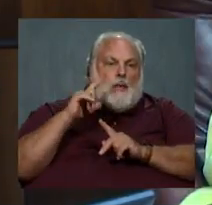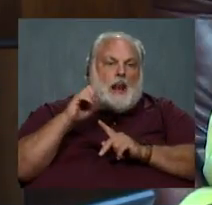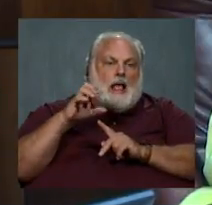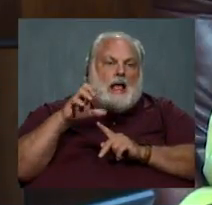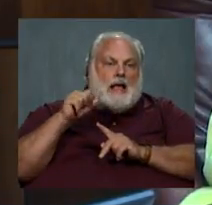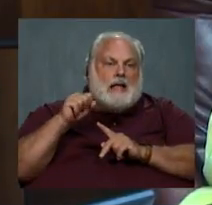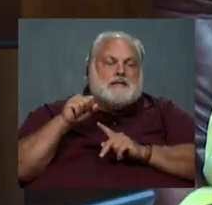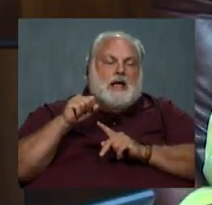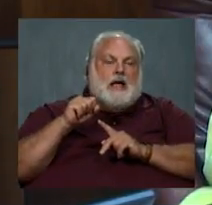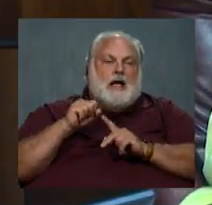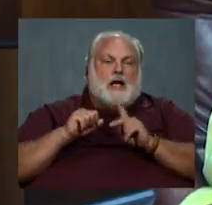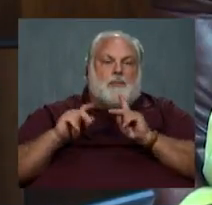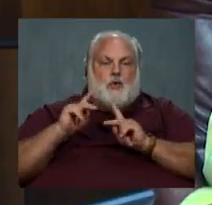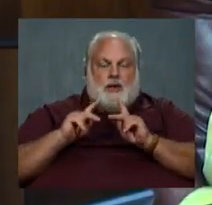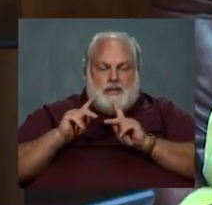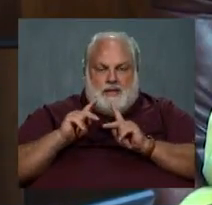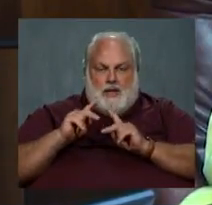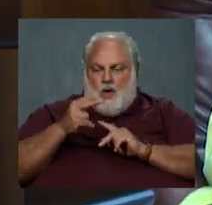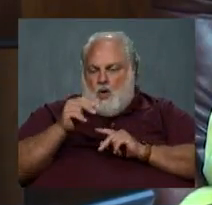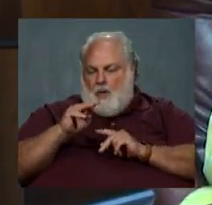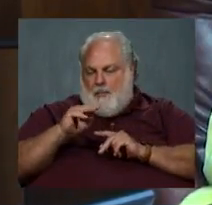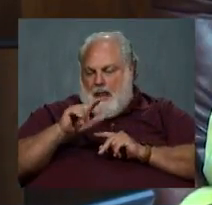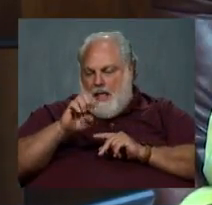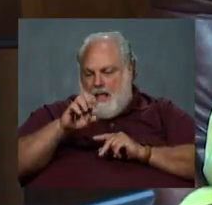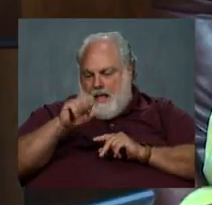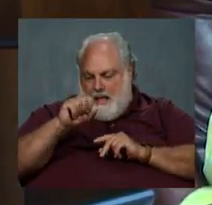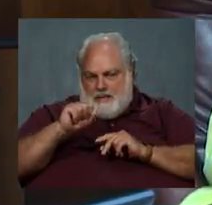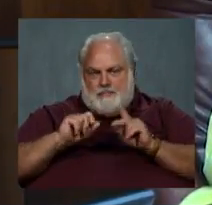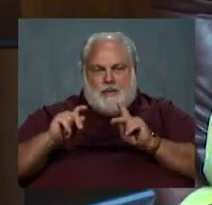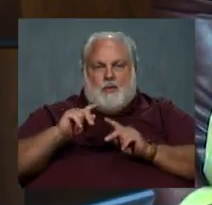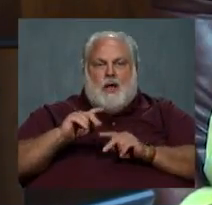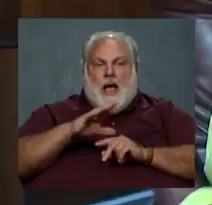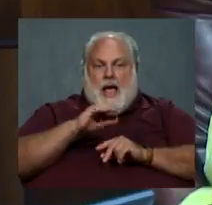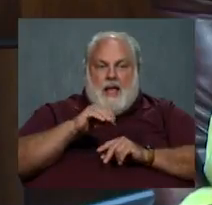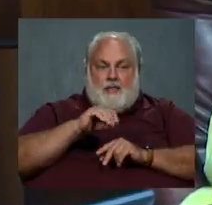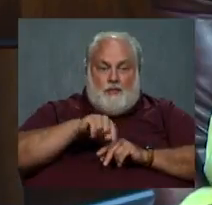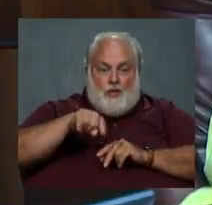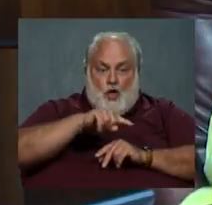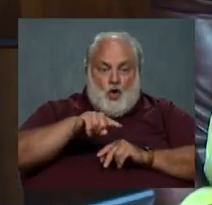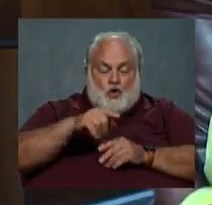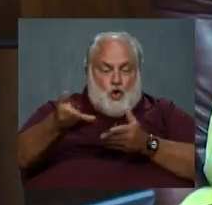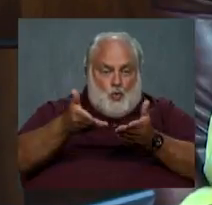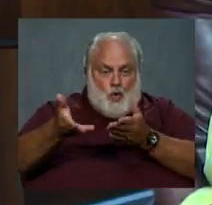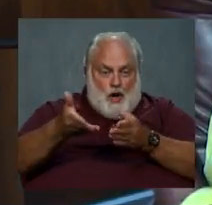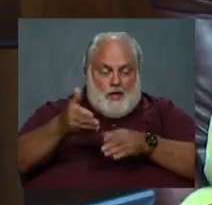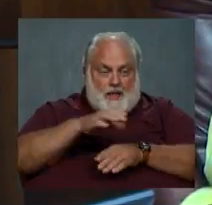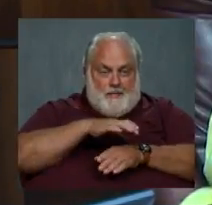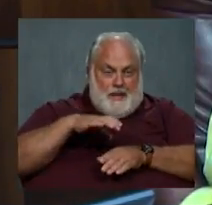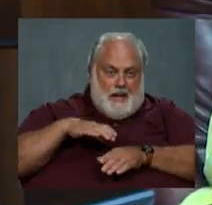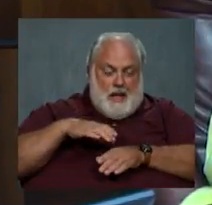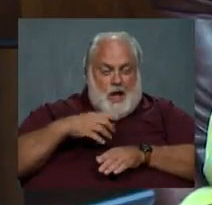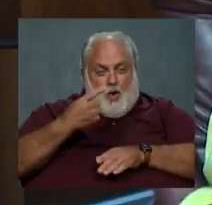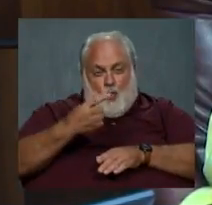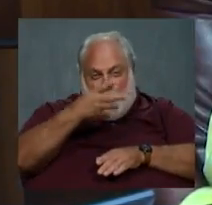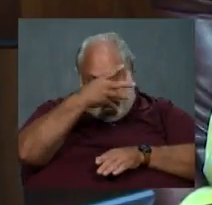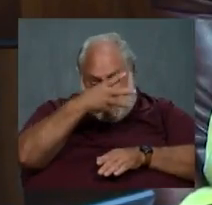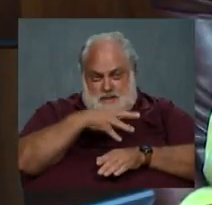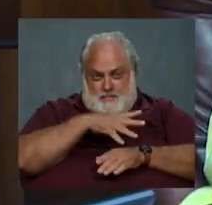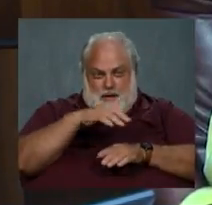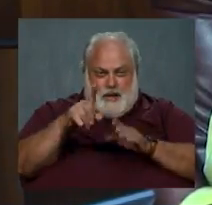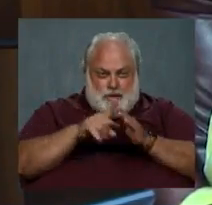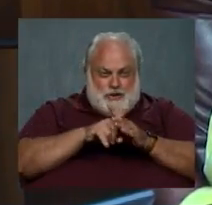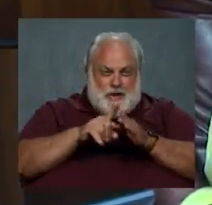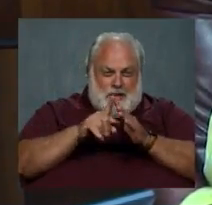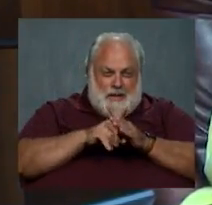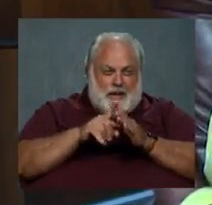community, besides the homeless community members who were on the committee. And there was one gentleman at one meeting, and